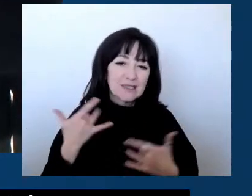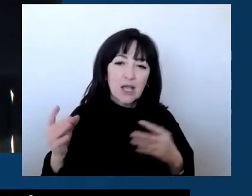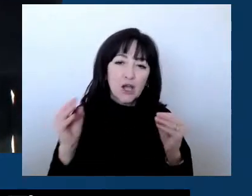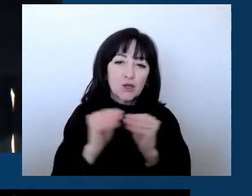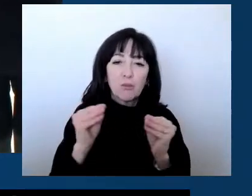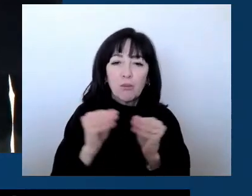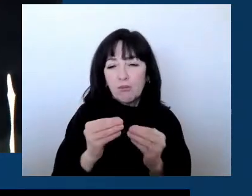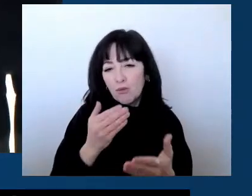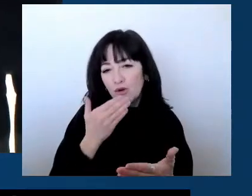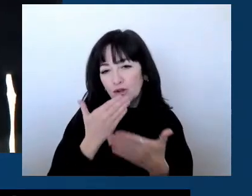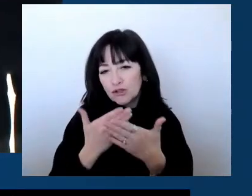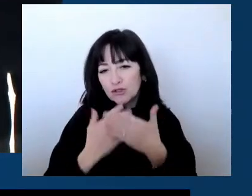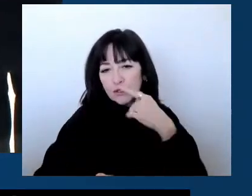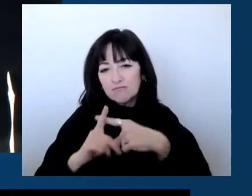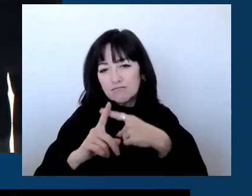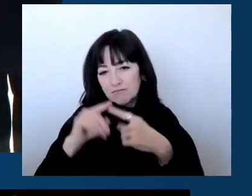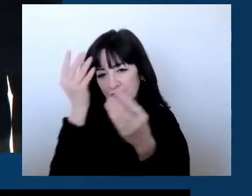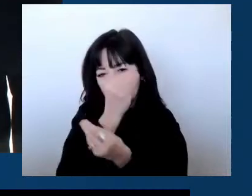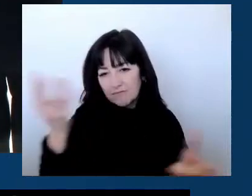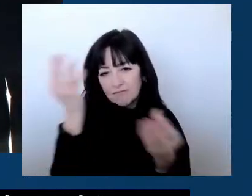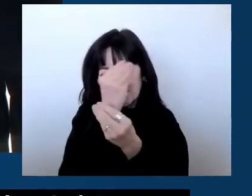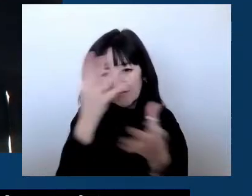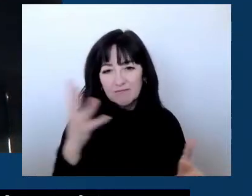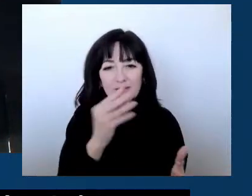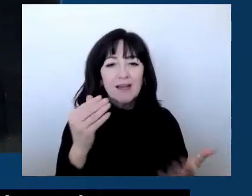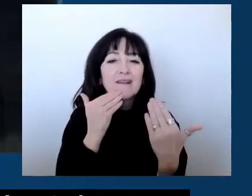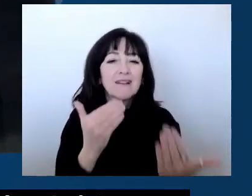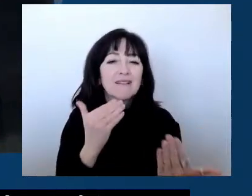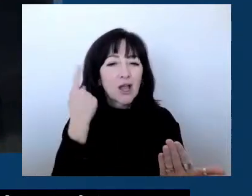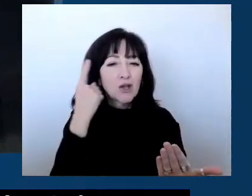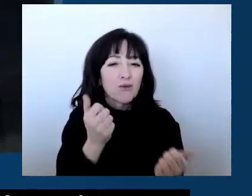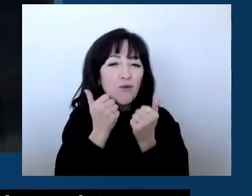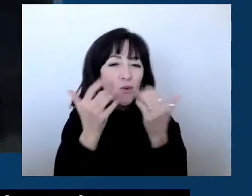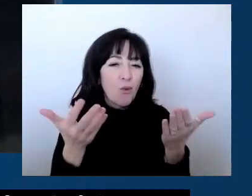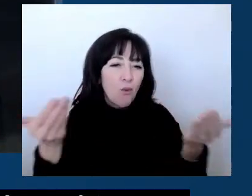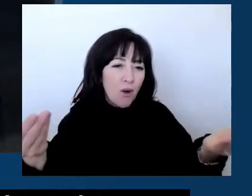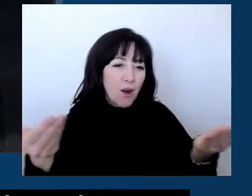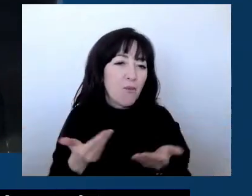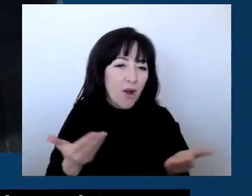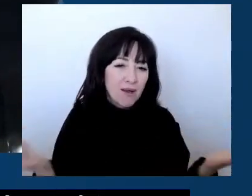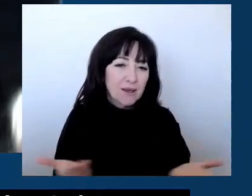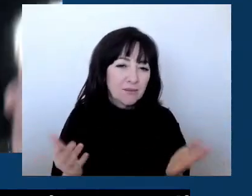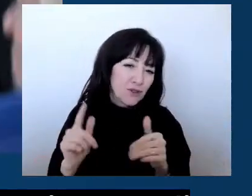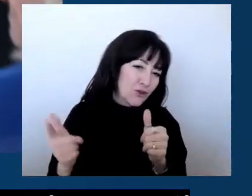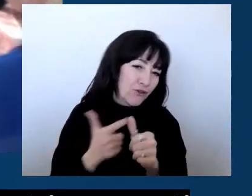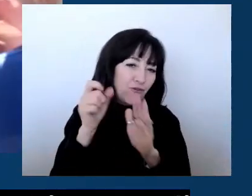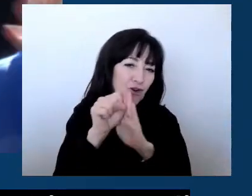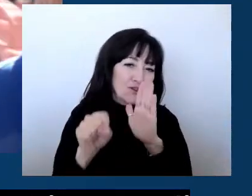very warm welcome here in the first state of Delaware.